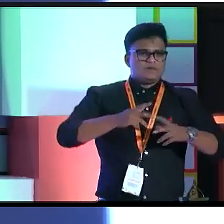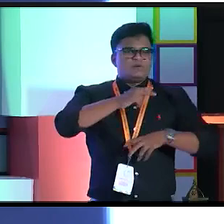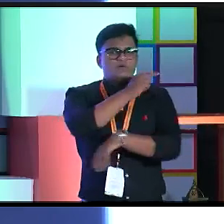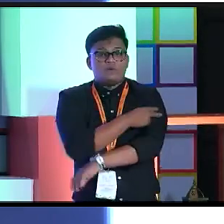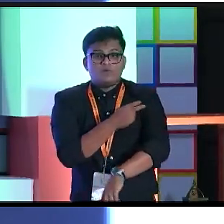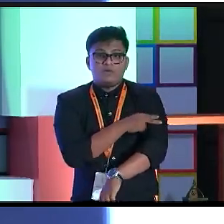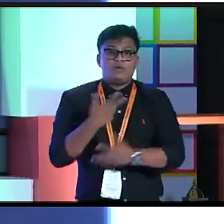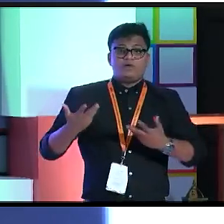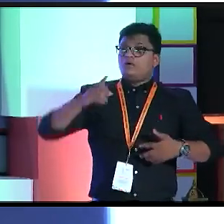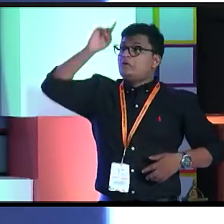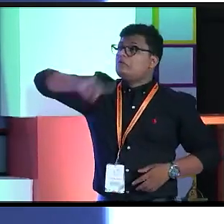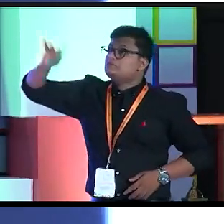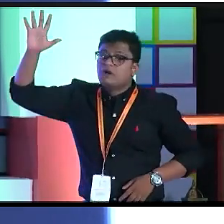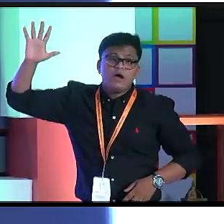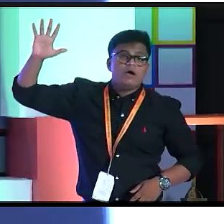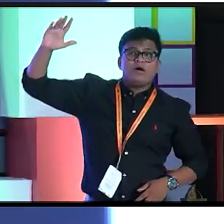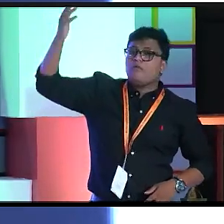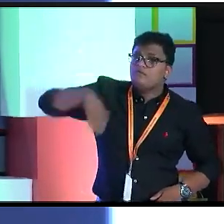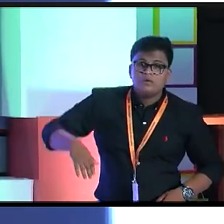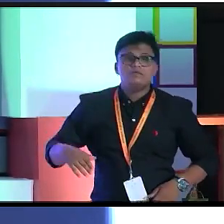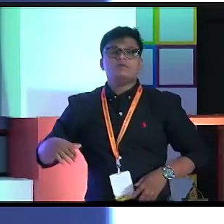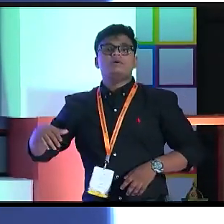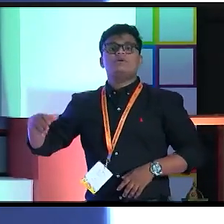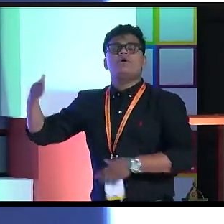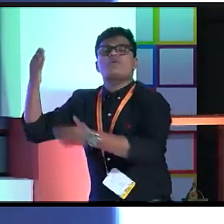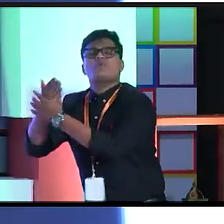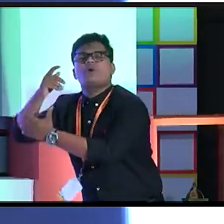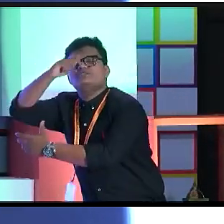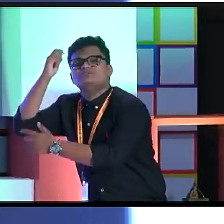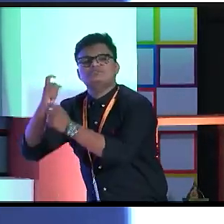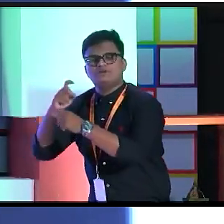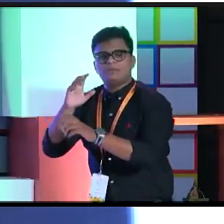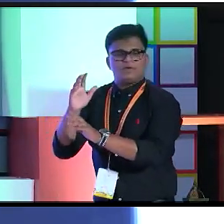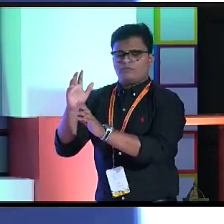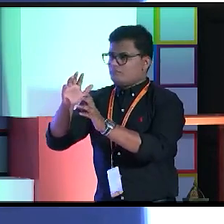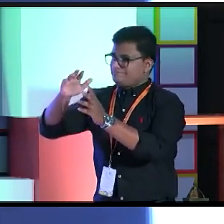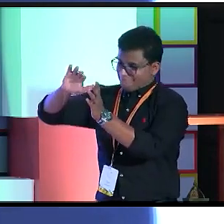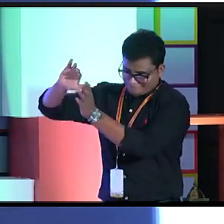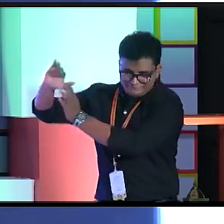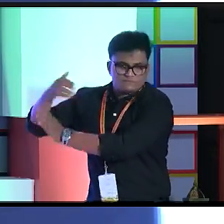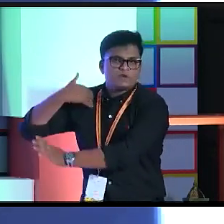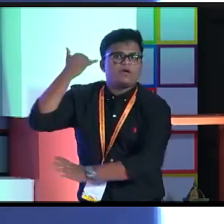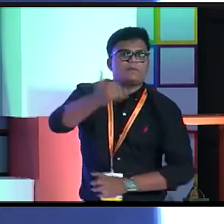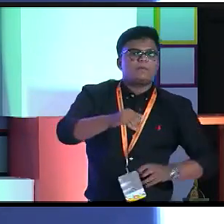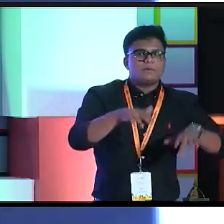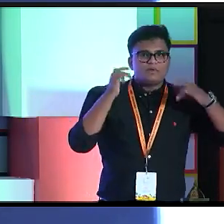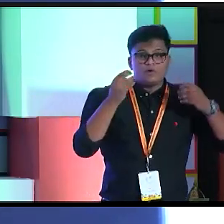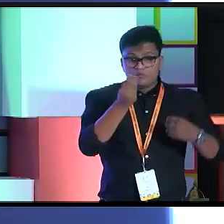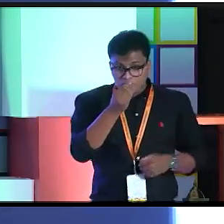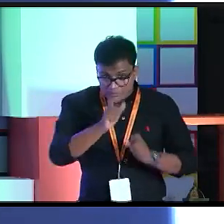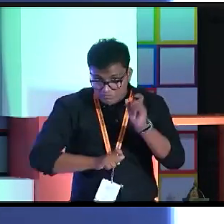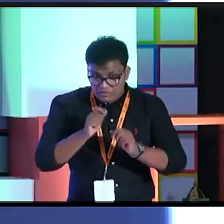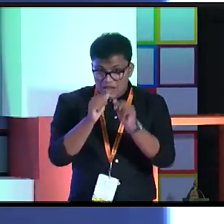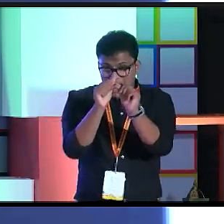flown down from across the country. They've taken a week off just to volunteer for this event. There are people from Allegis who've been